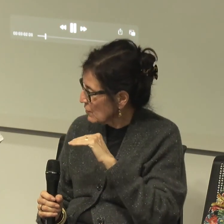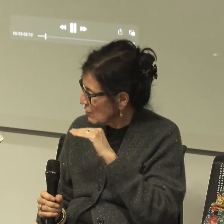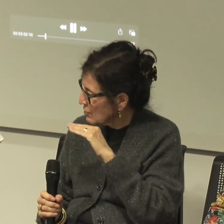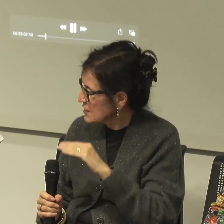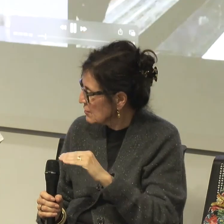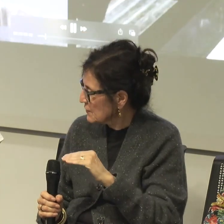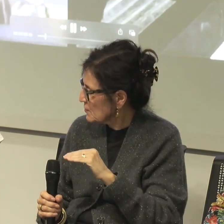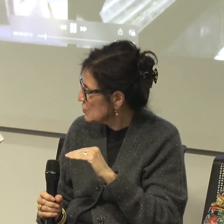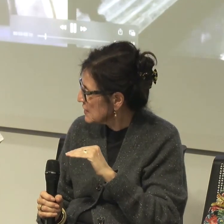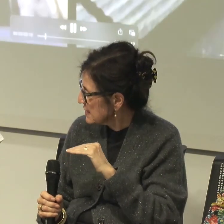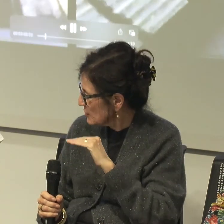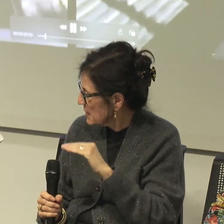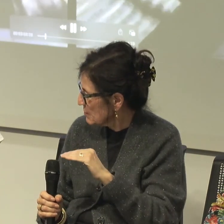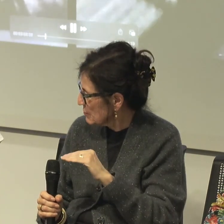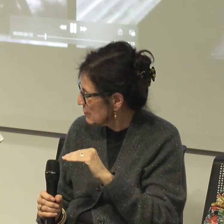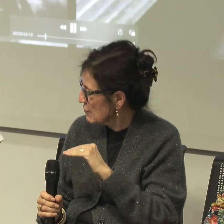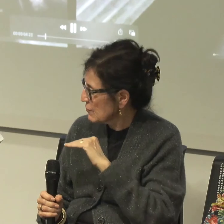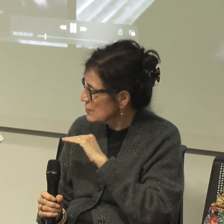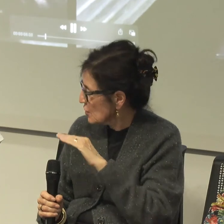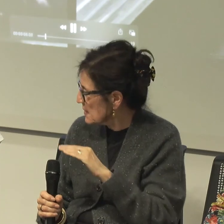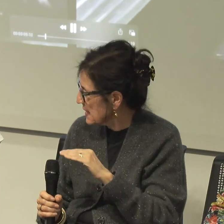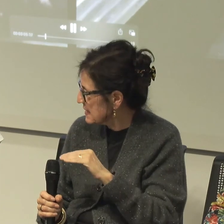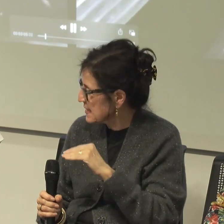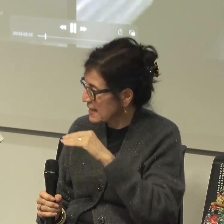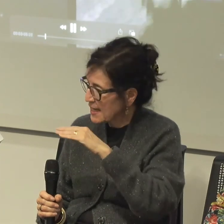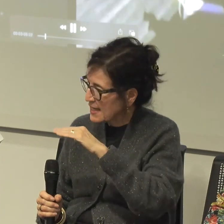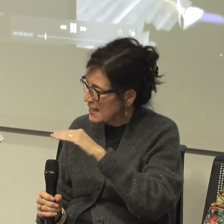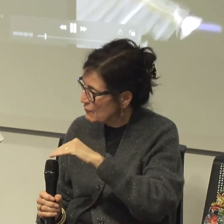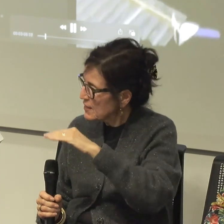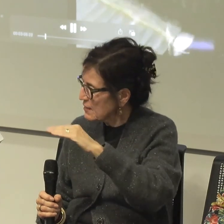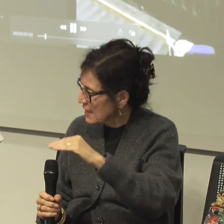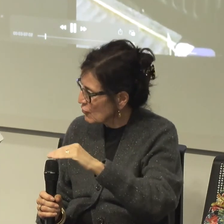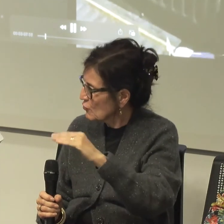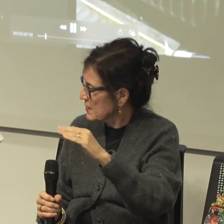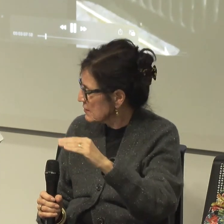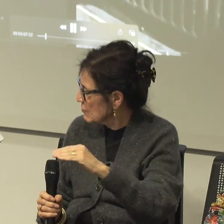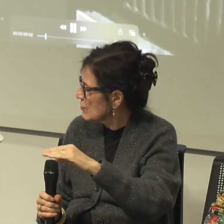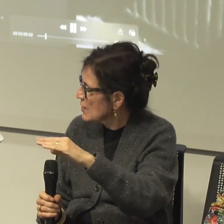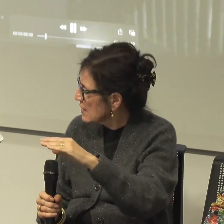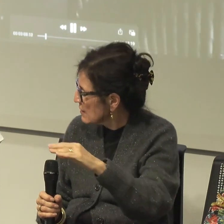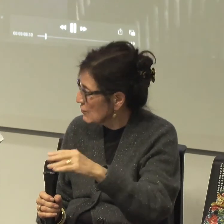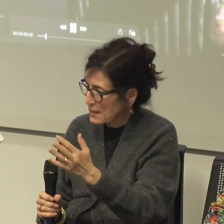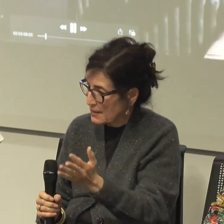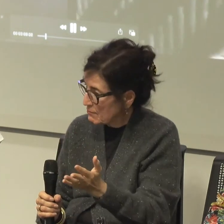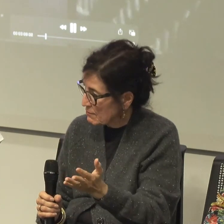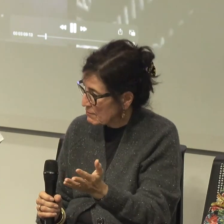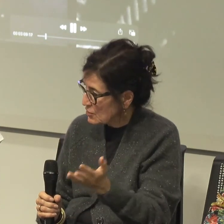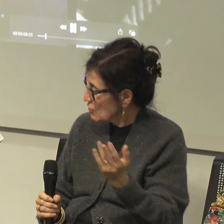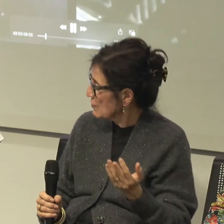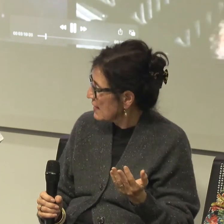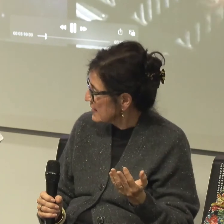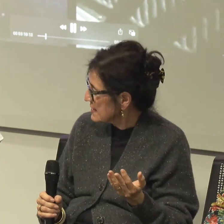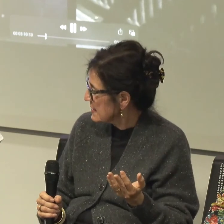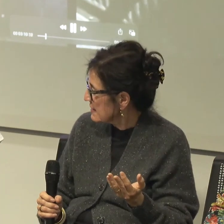give lots and lots of opportunities to people for so many years. Like every little increment or new thing, like a